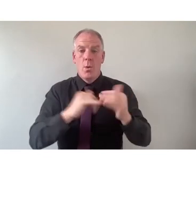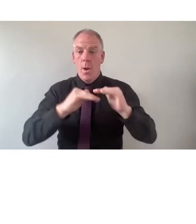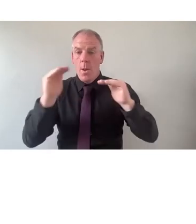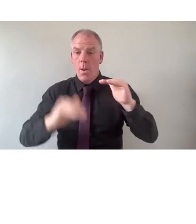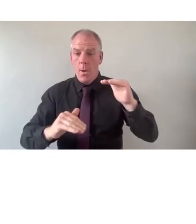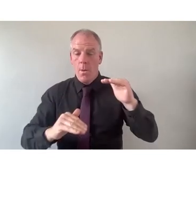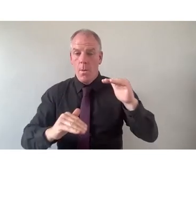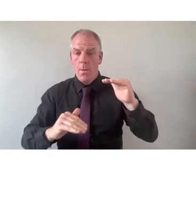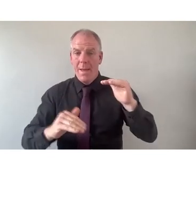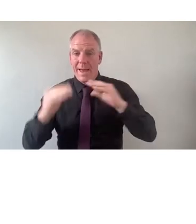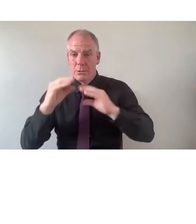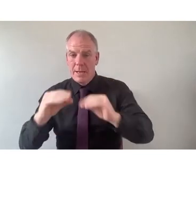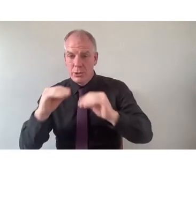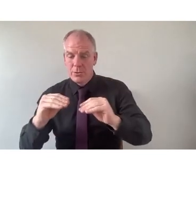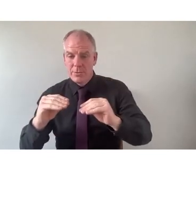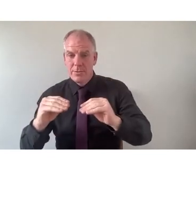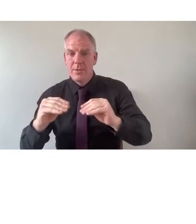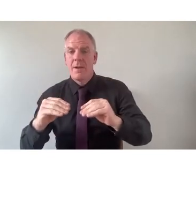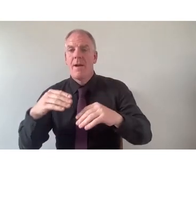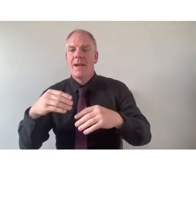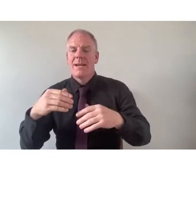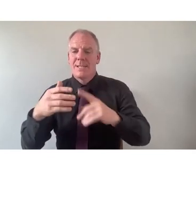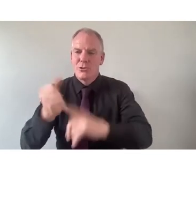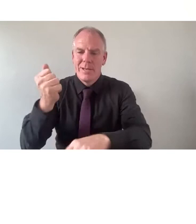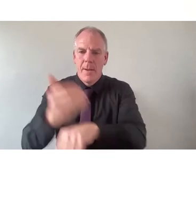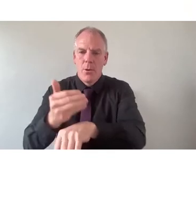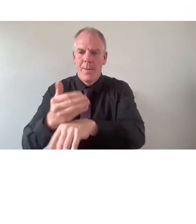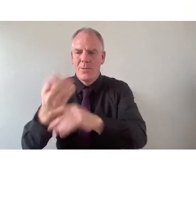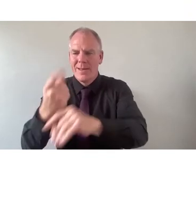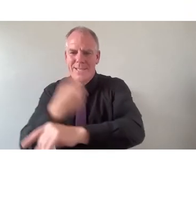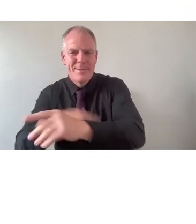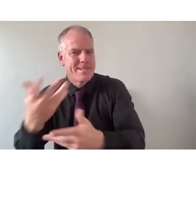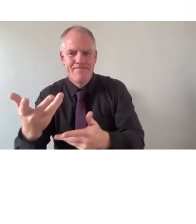of education and employment and disability.